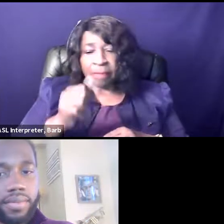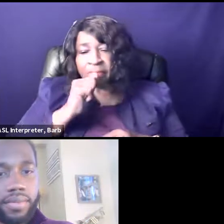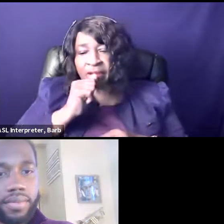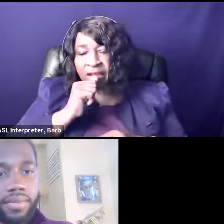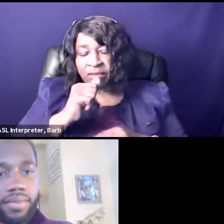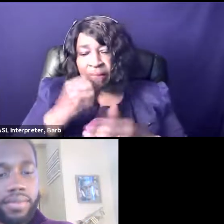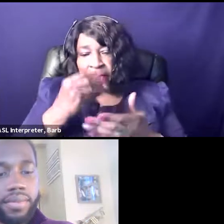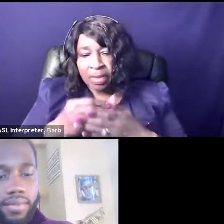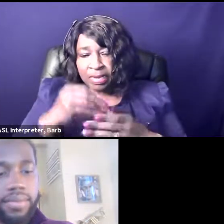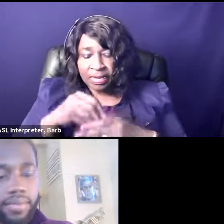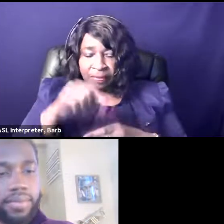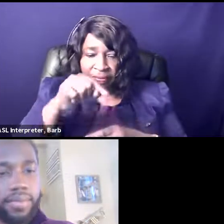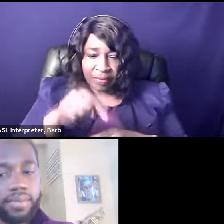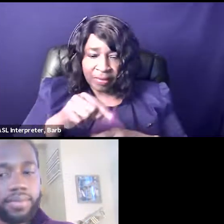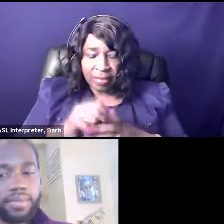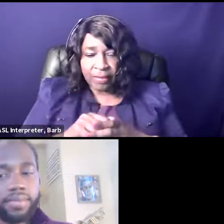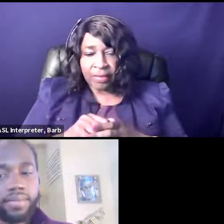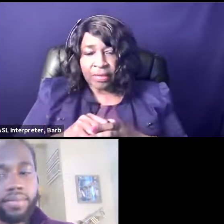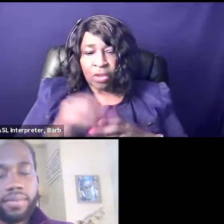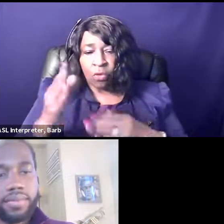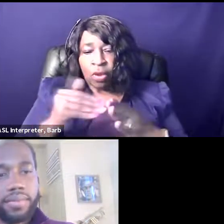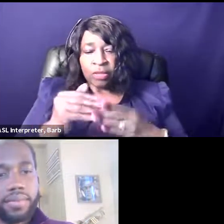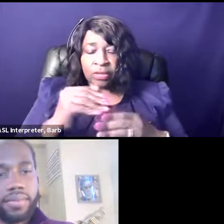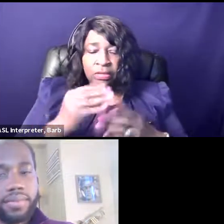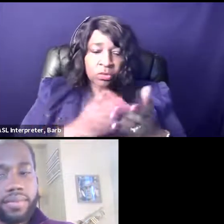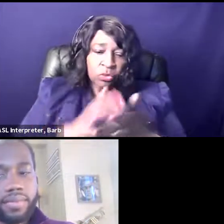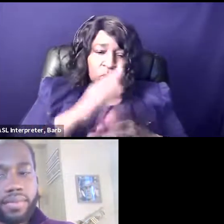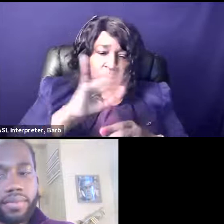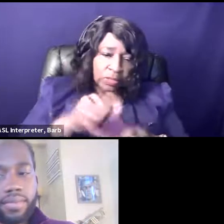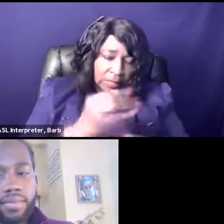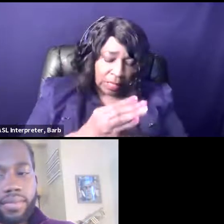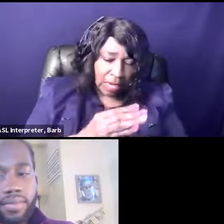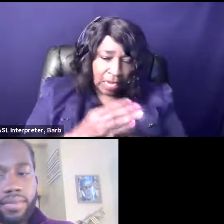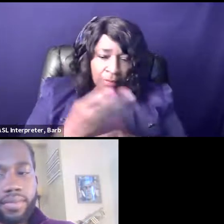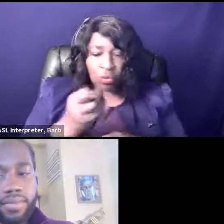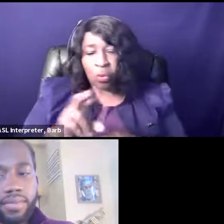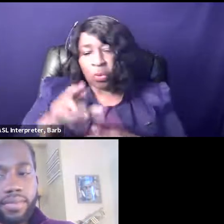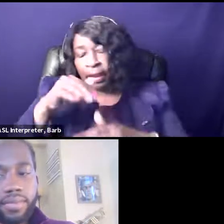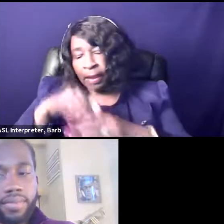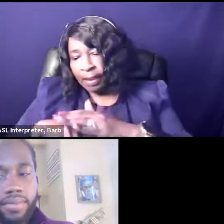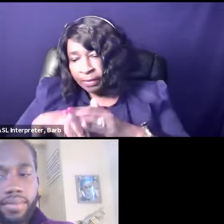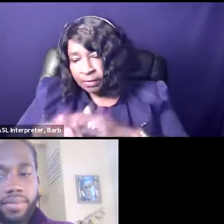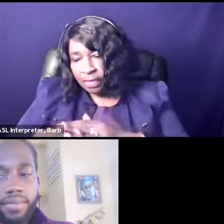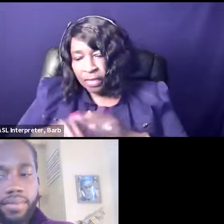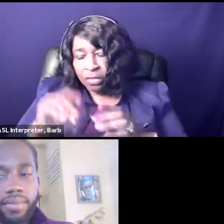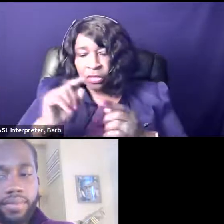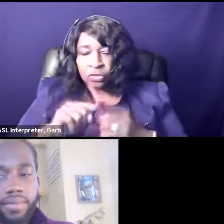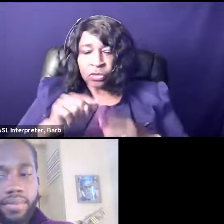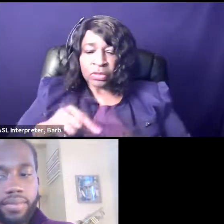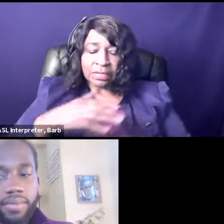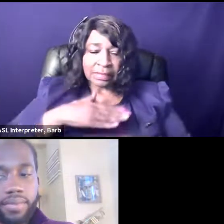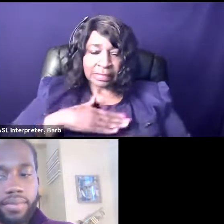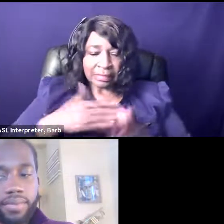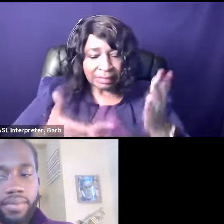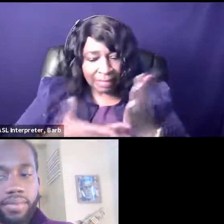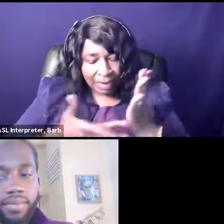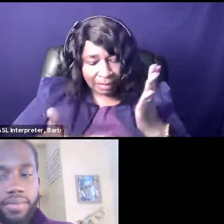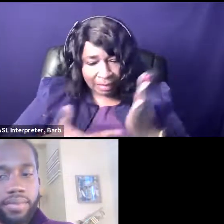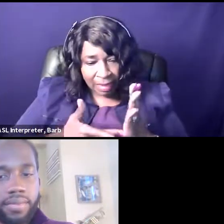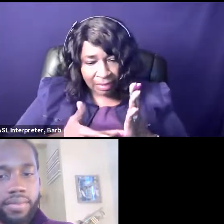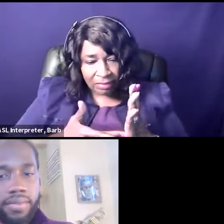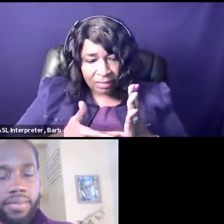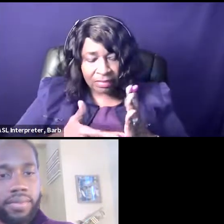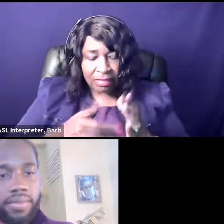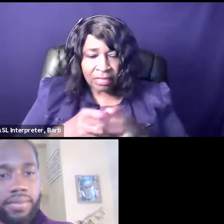center of that, whether it's through jobs, whether it's through access to this technology. And it shouldn't just